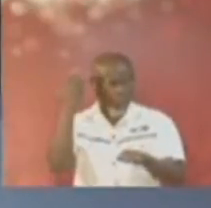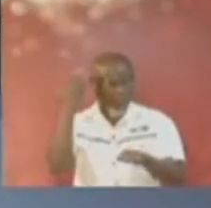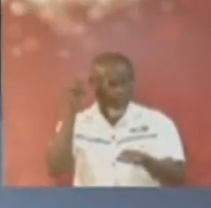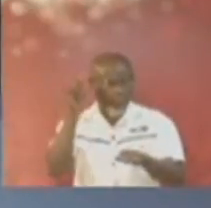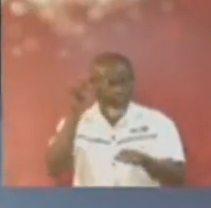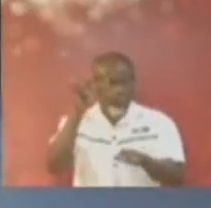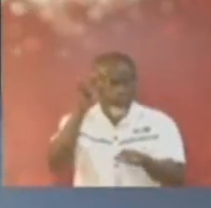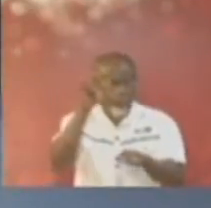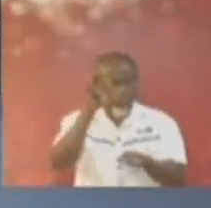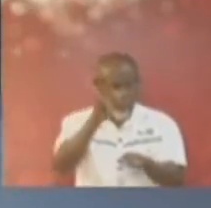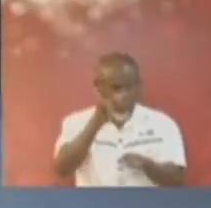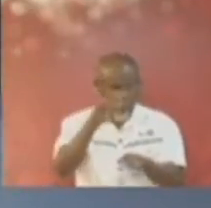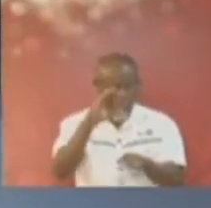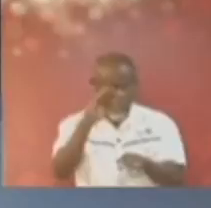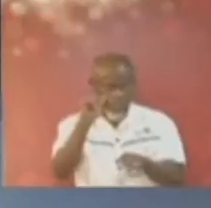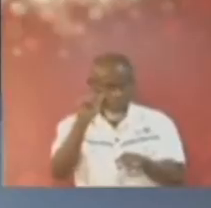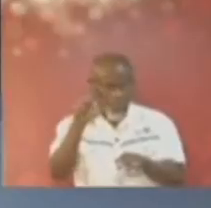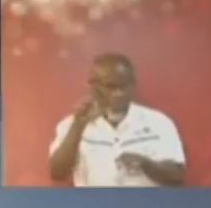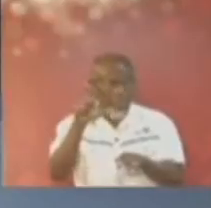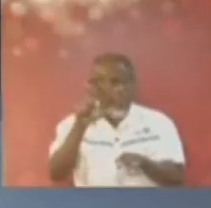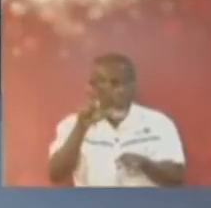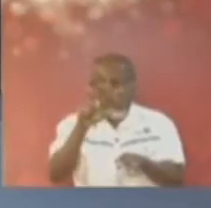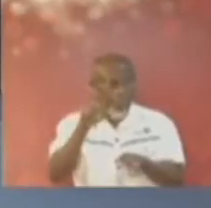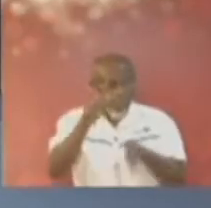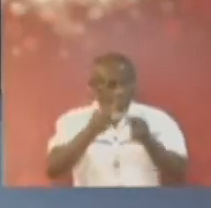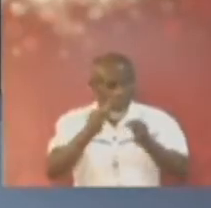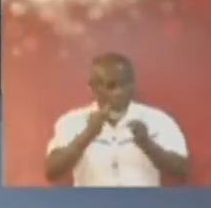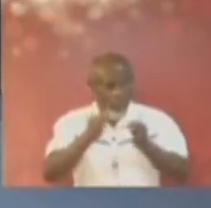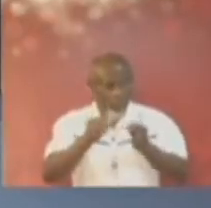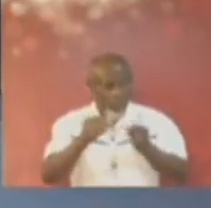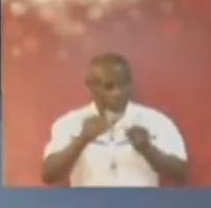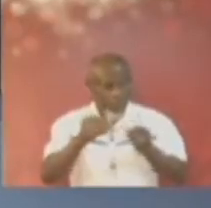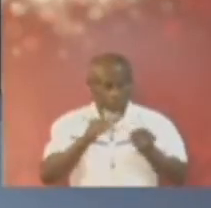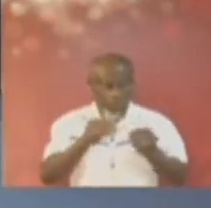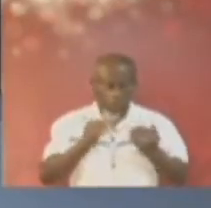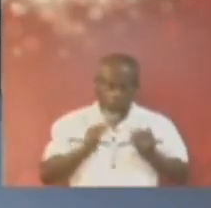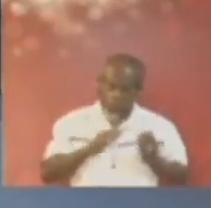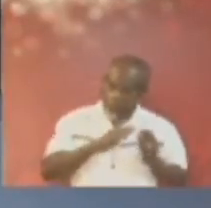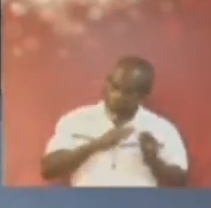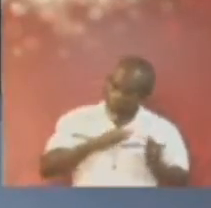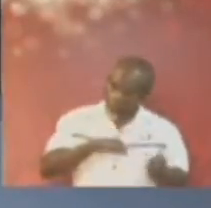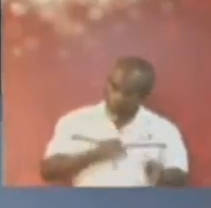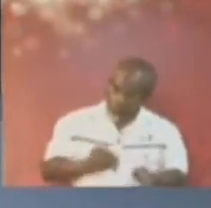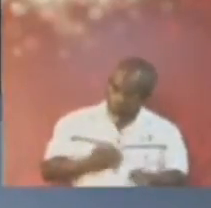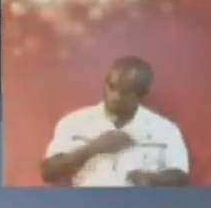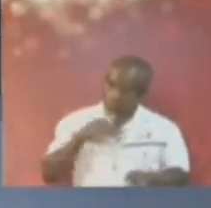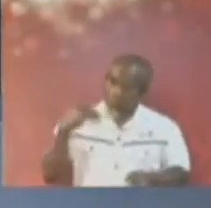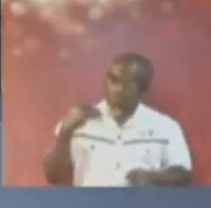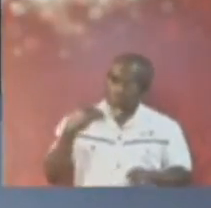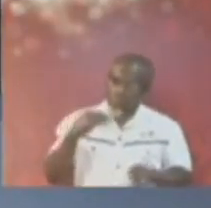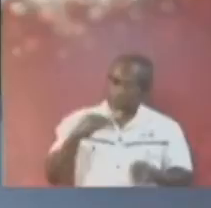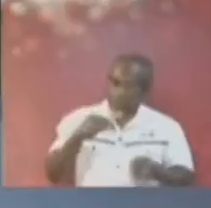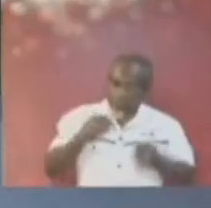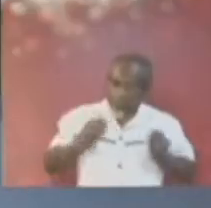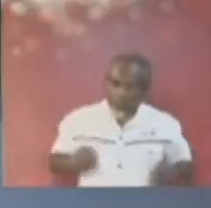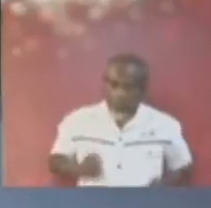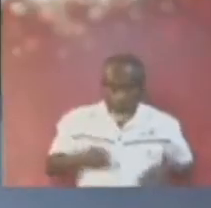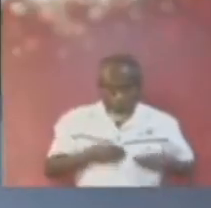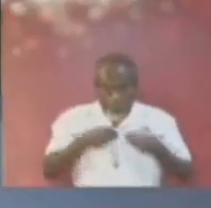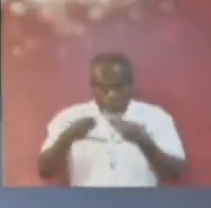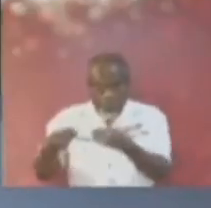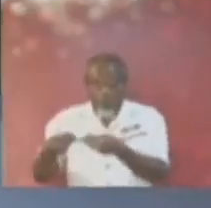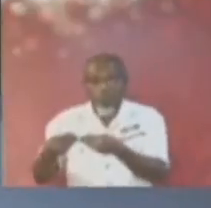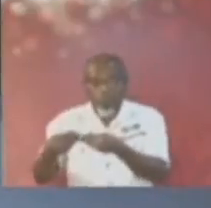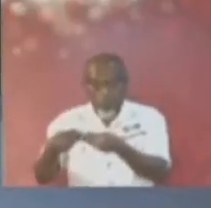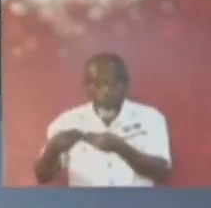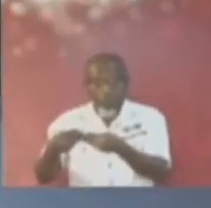been returned to his family here in Trinidad? And to Dr. Hines, a large percentage of COVID-19 related deaths here